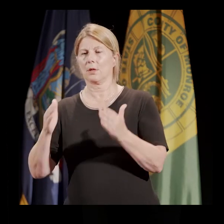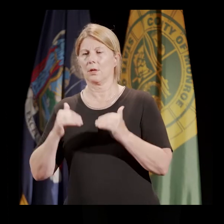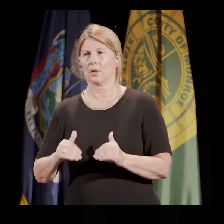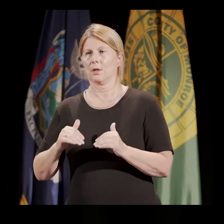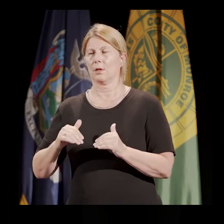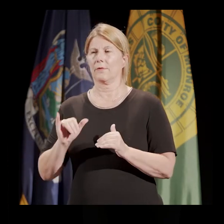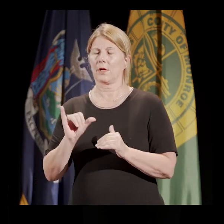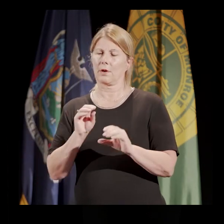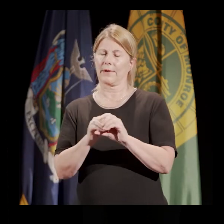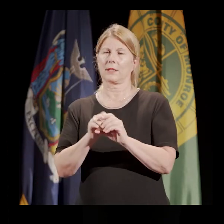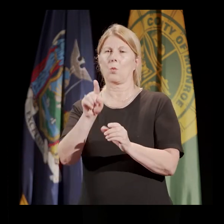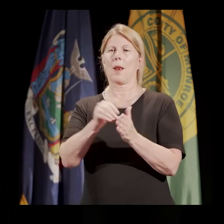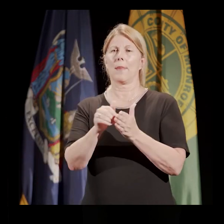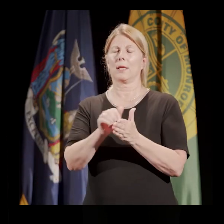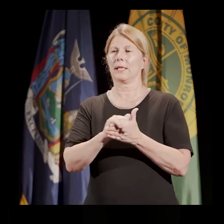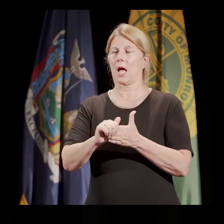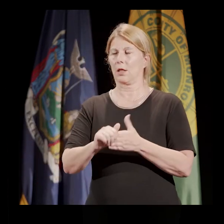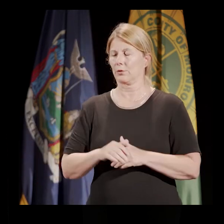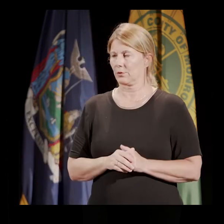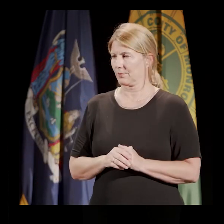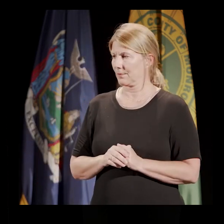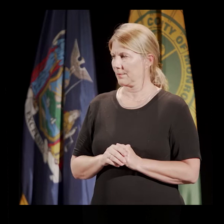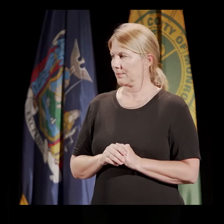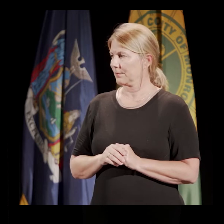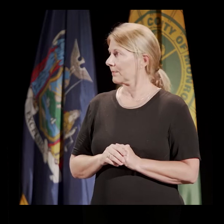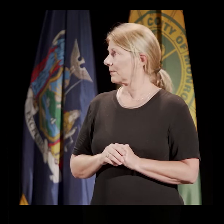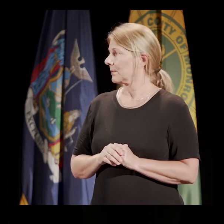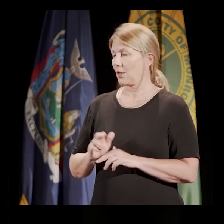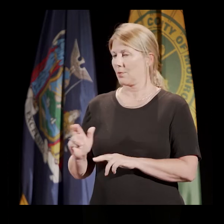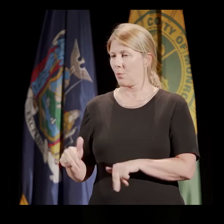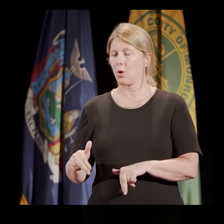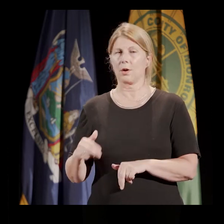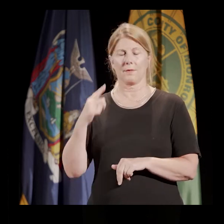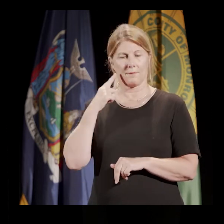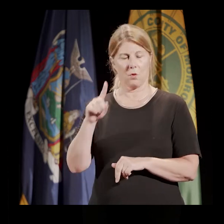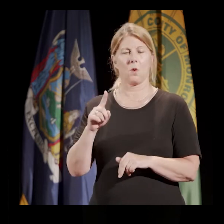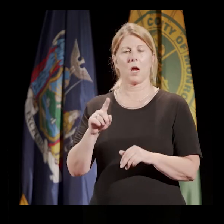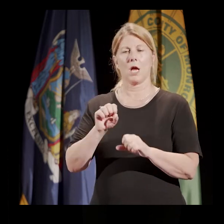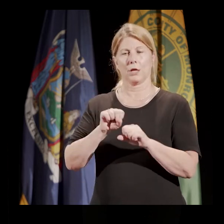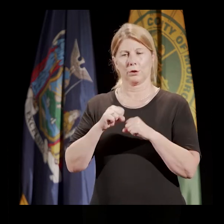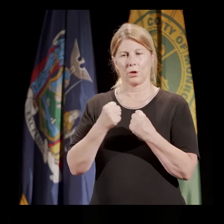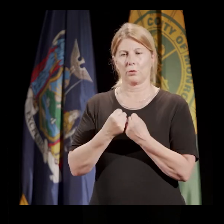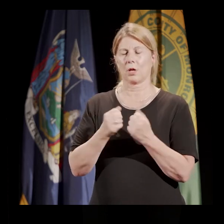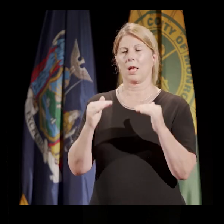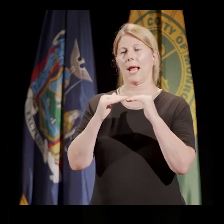implement more of the recommendations from the report from the Commission on Racial and Structural Equity.